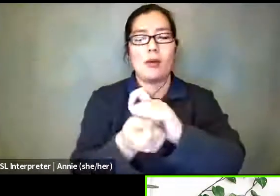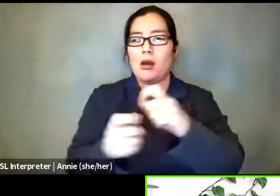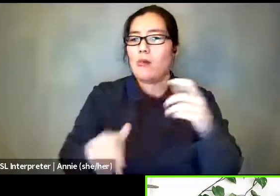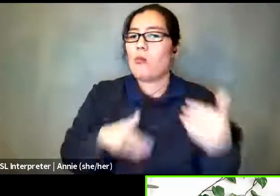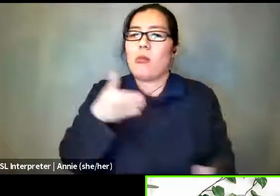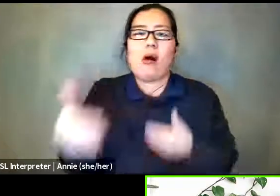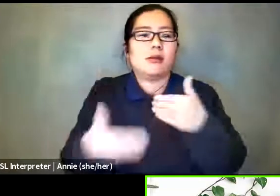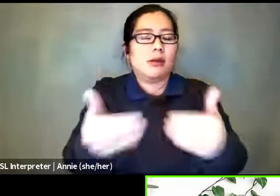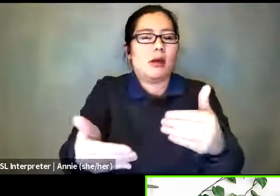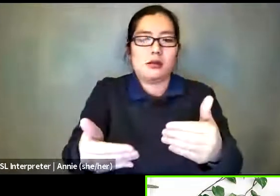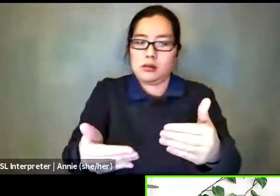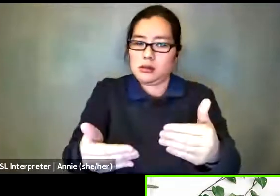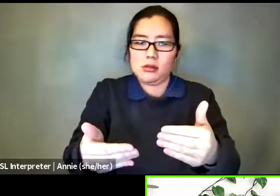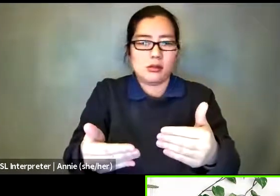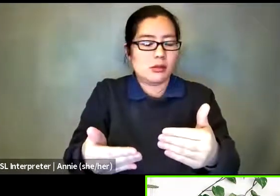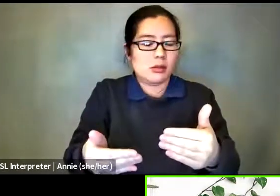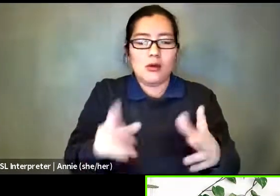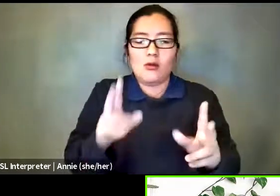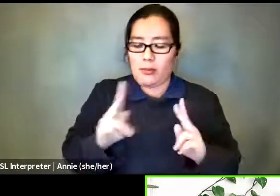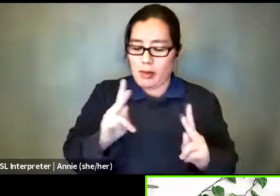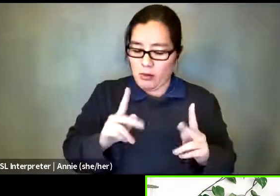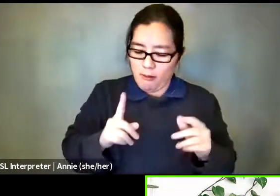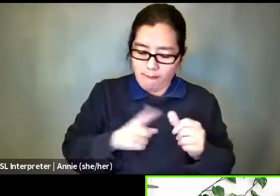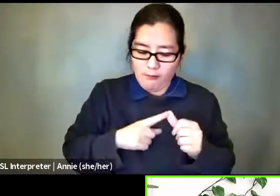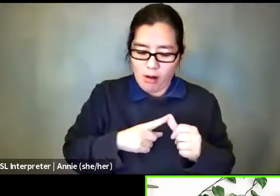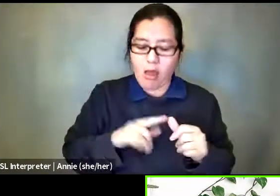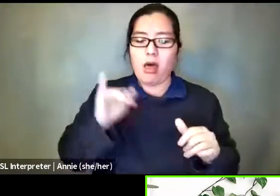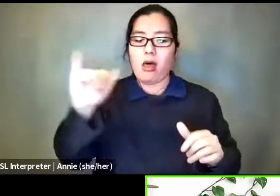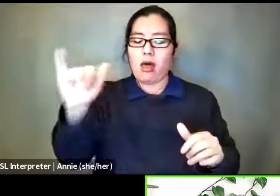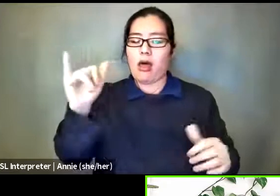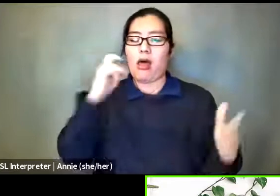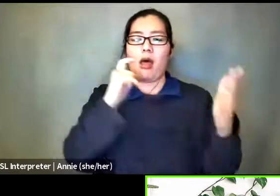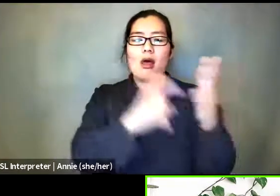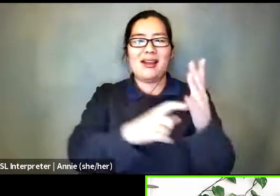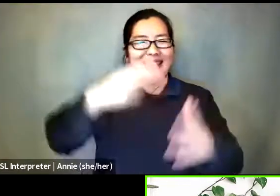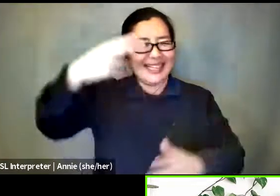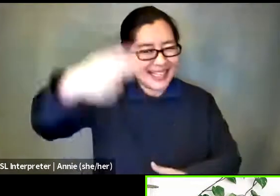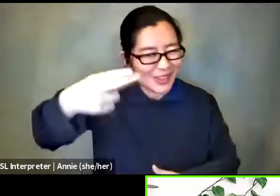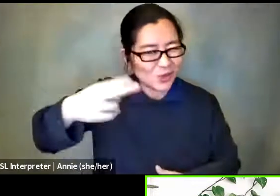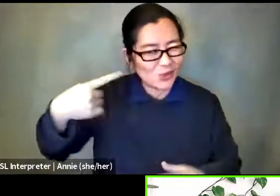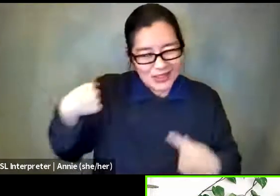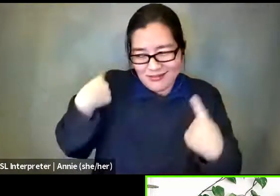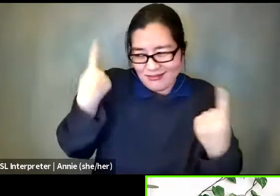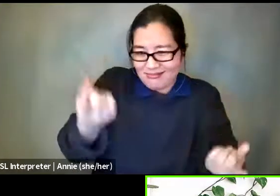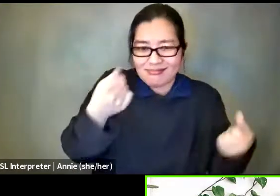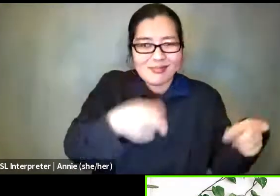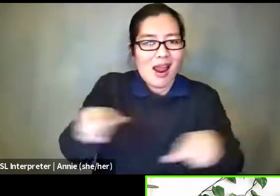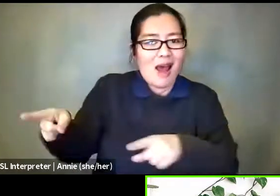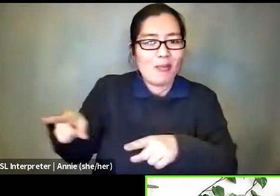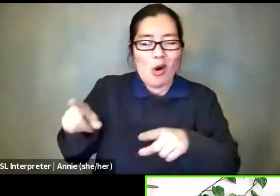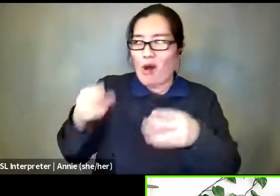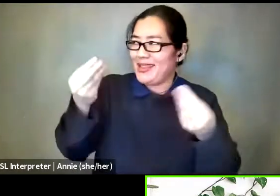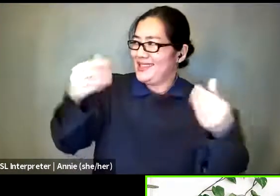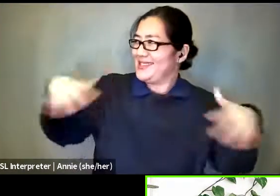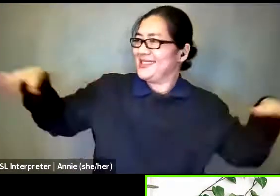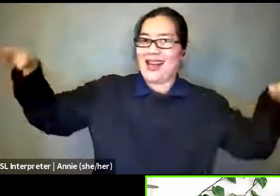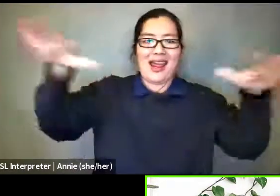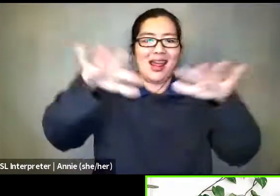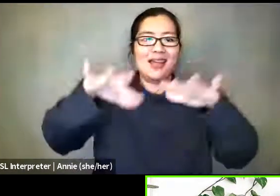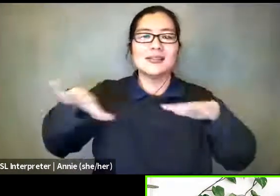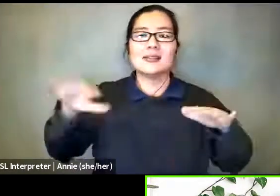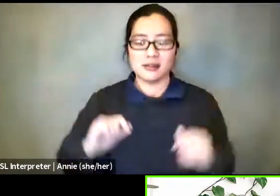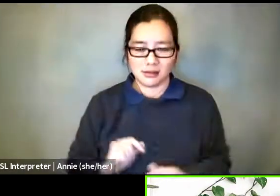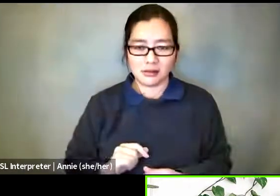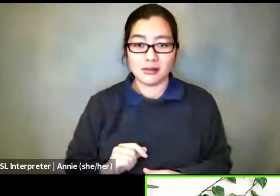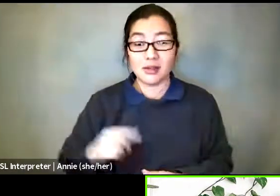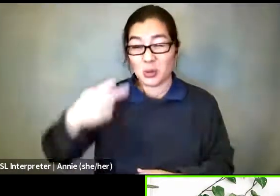to, first of all, acknowledge the histories that have happened here on these territories. And these